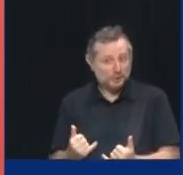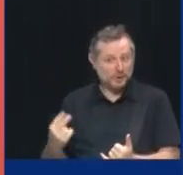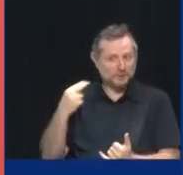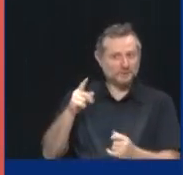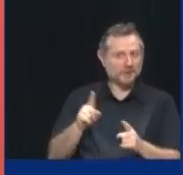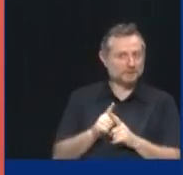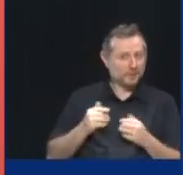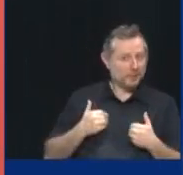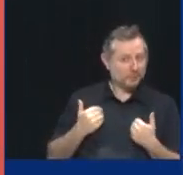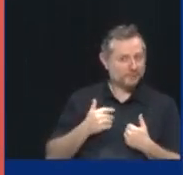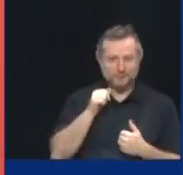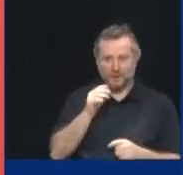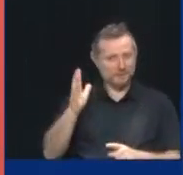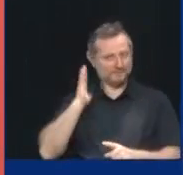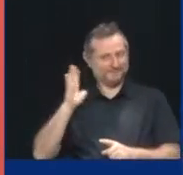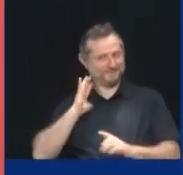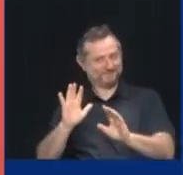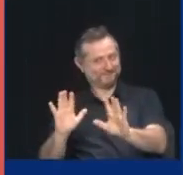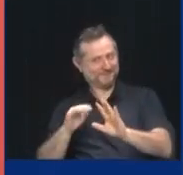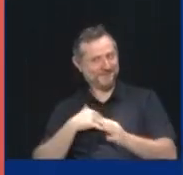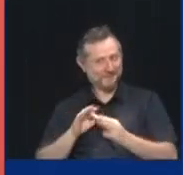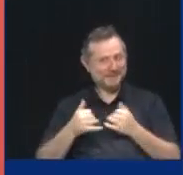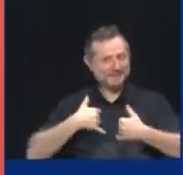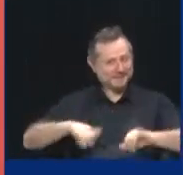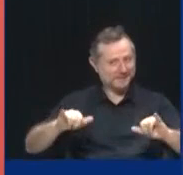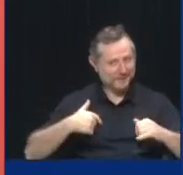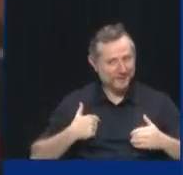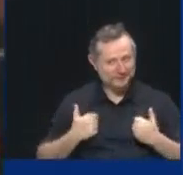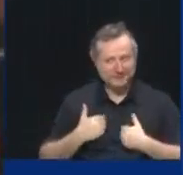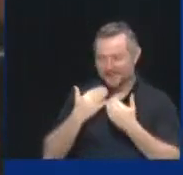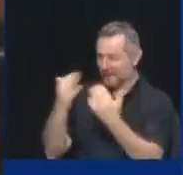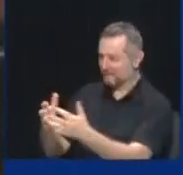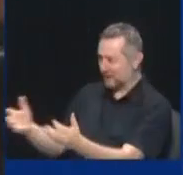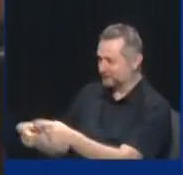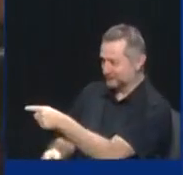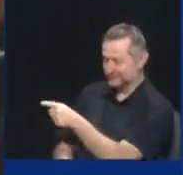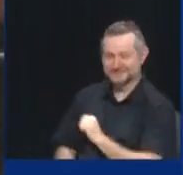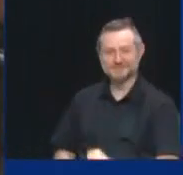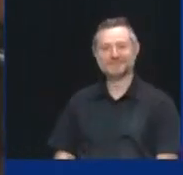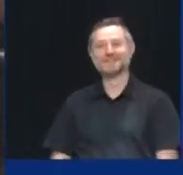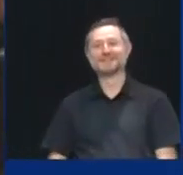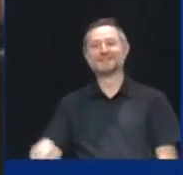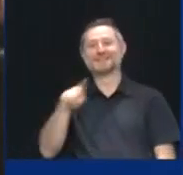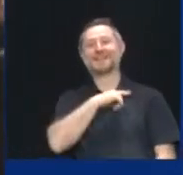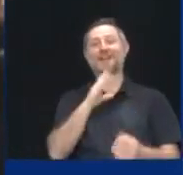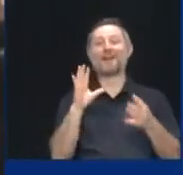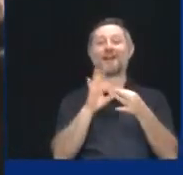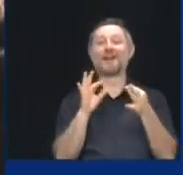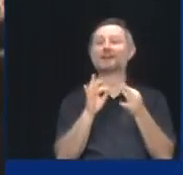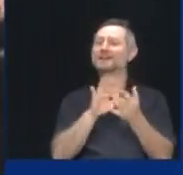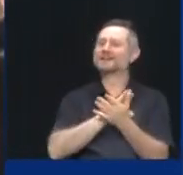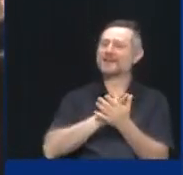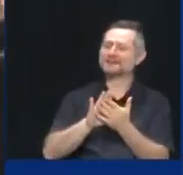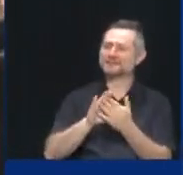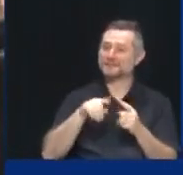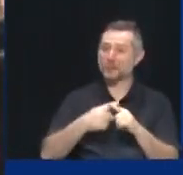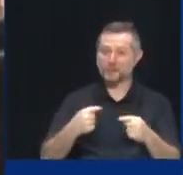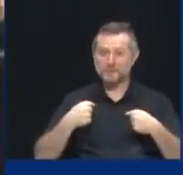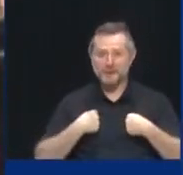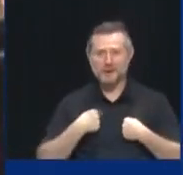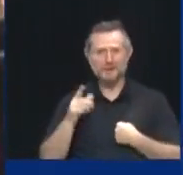prior statement. Young man. Thank you very much. Nicer things have never been said. Let's give Kristen another round of applause.